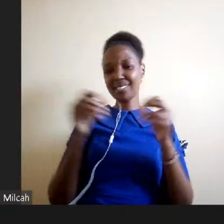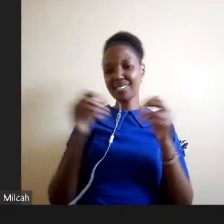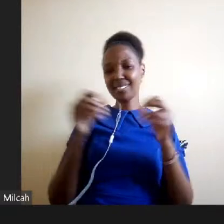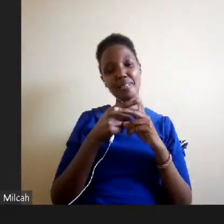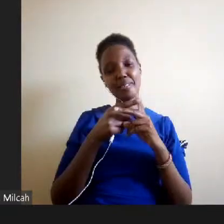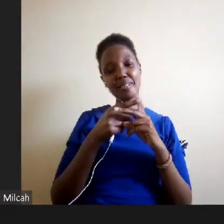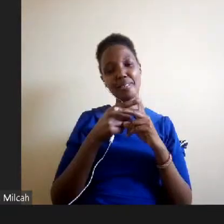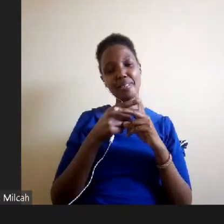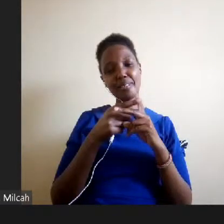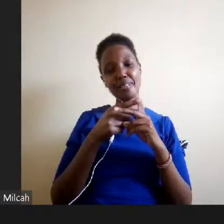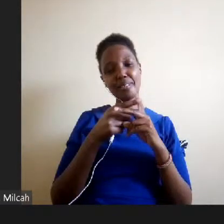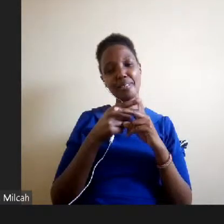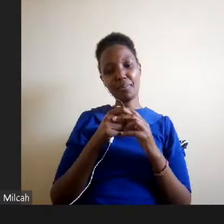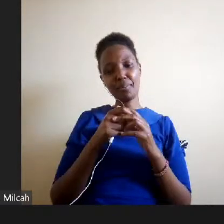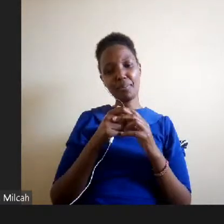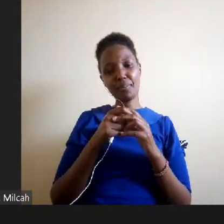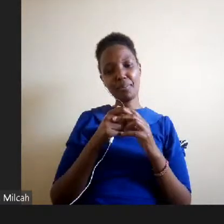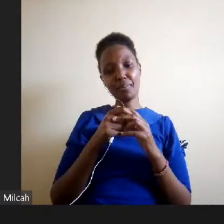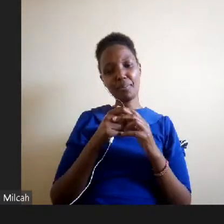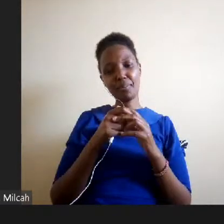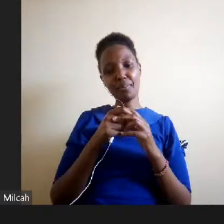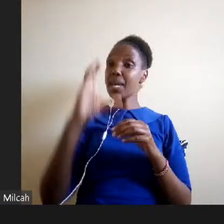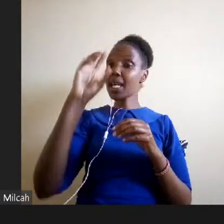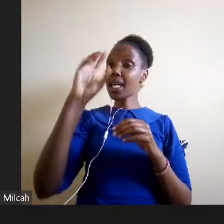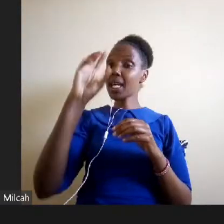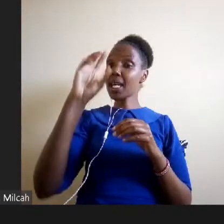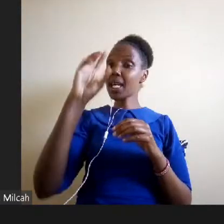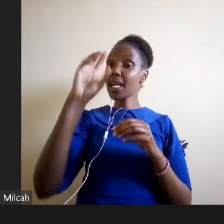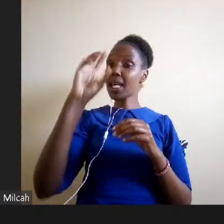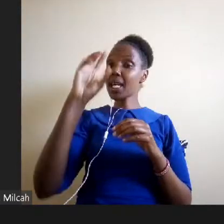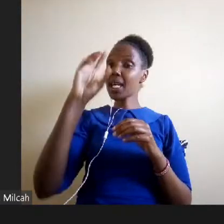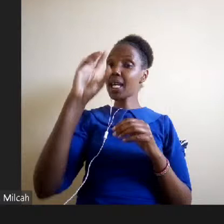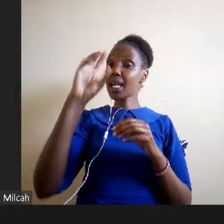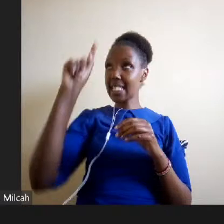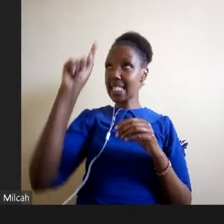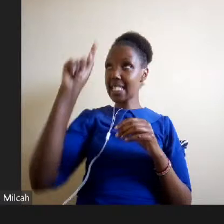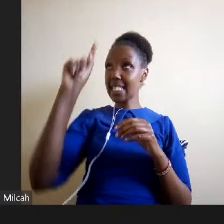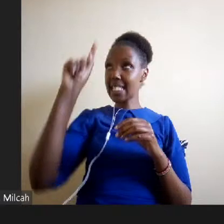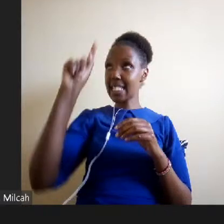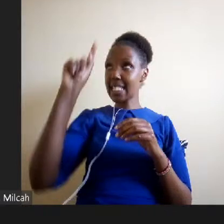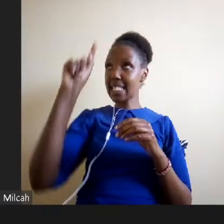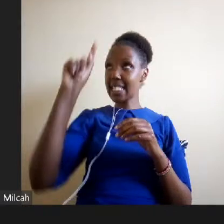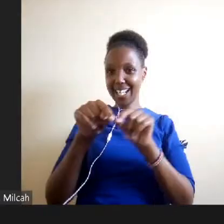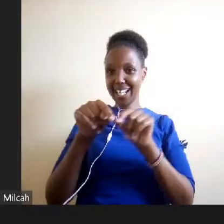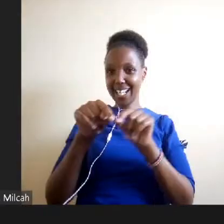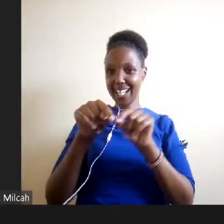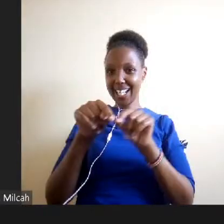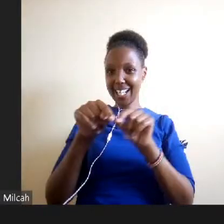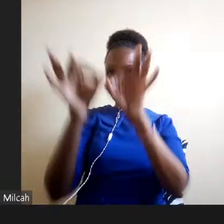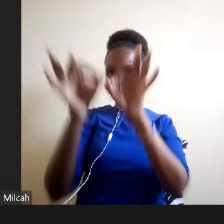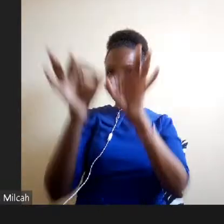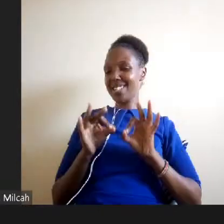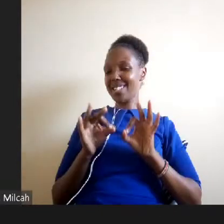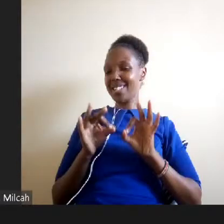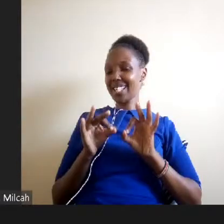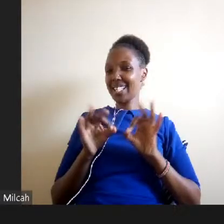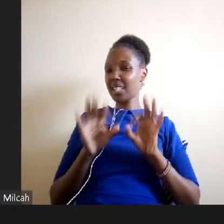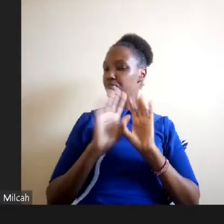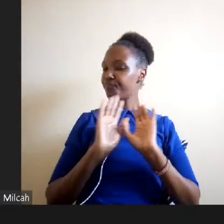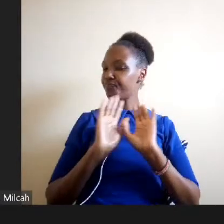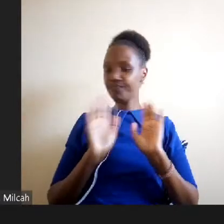card account into a phone or something, if you start getting bills of something you haven't ordered, we need to start looking